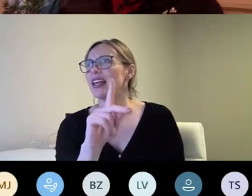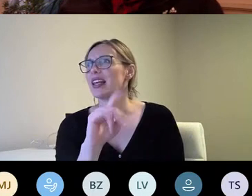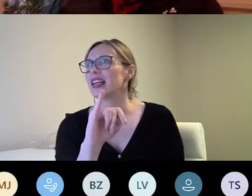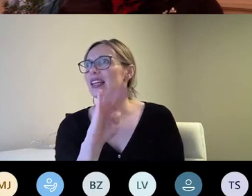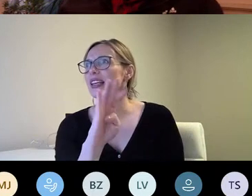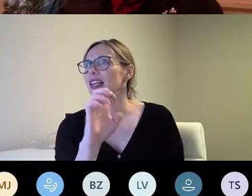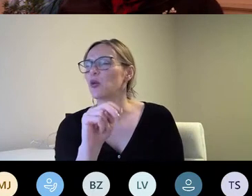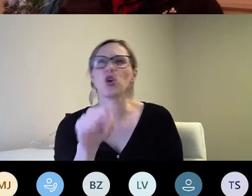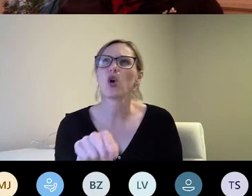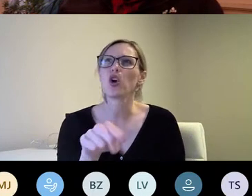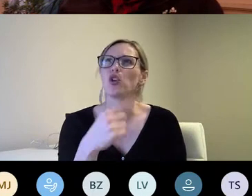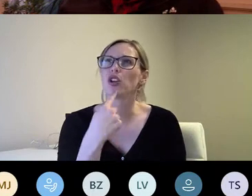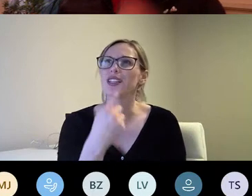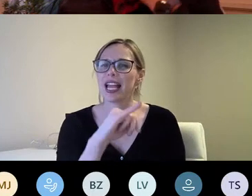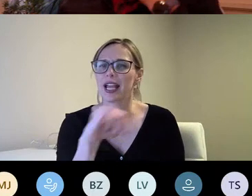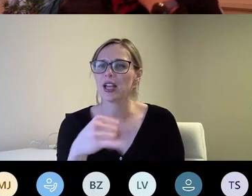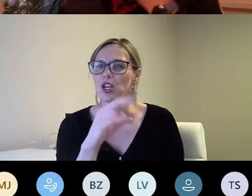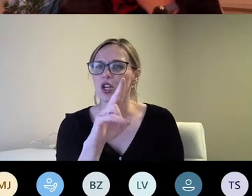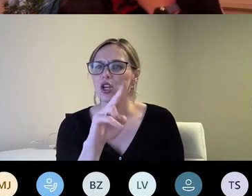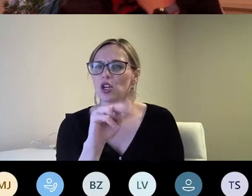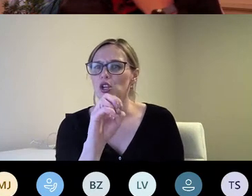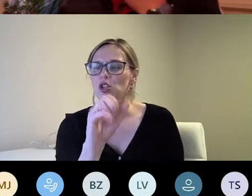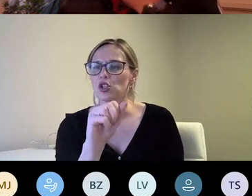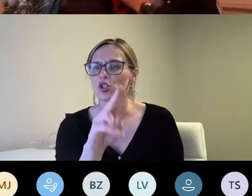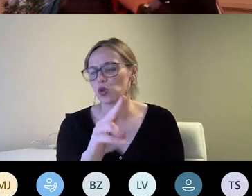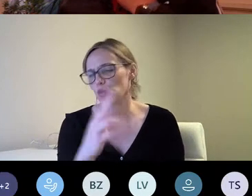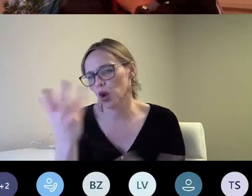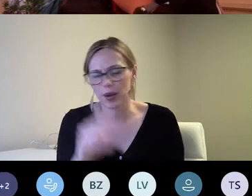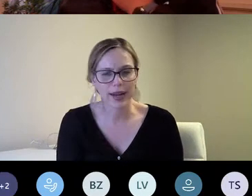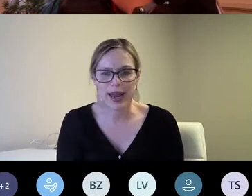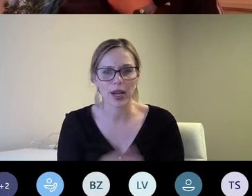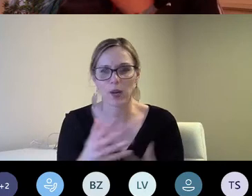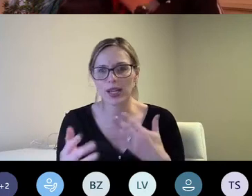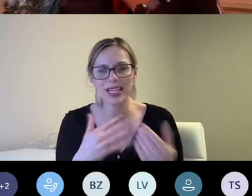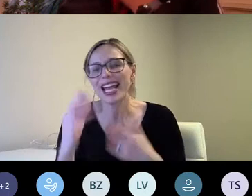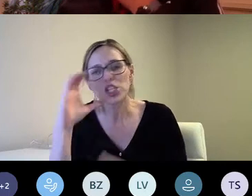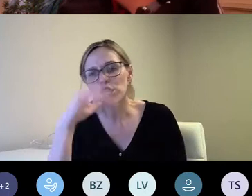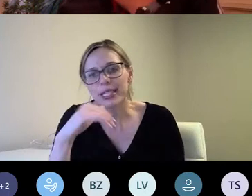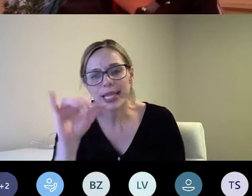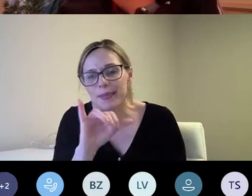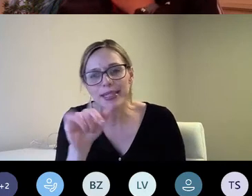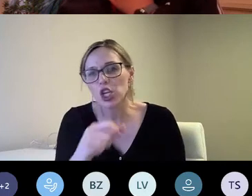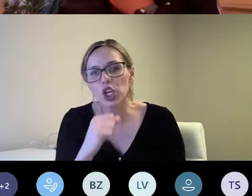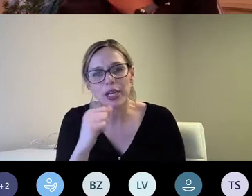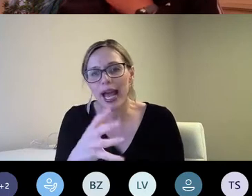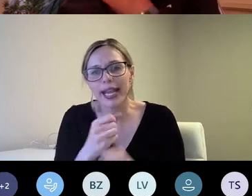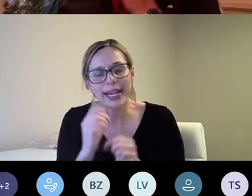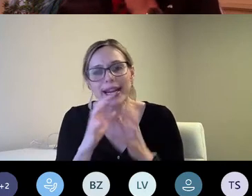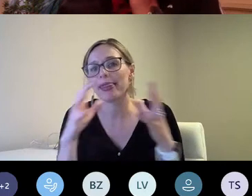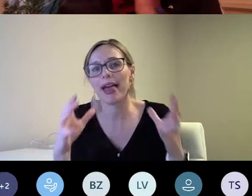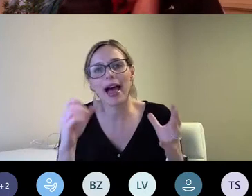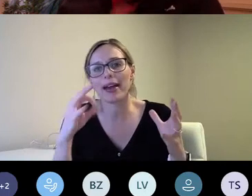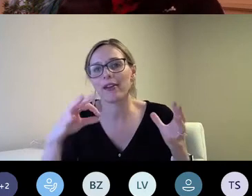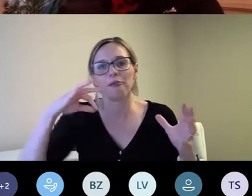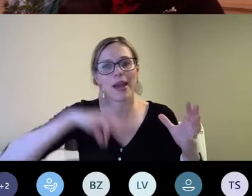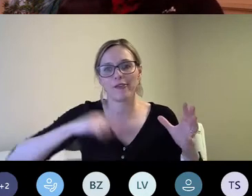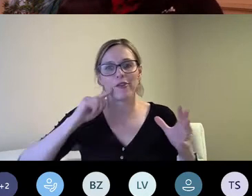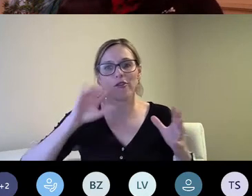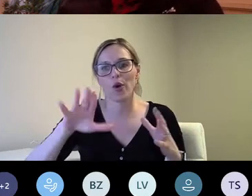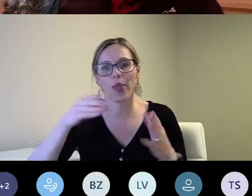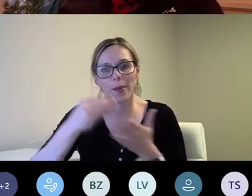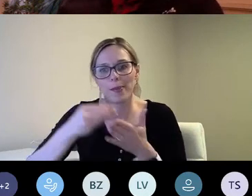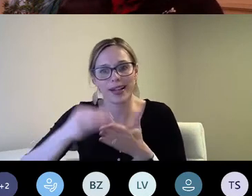and it's already a pretty quiet street. It just seems like you're not getting a whole lot of bang for your buck here, kind of